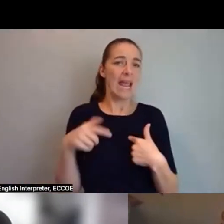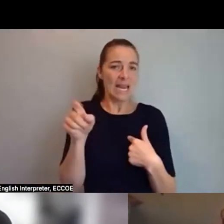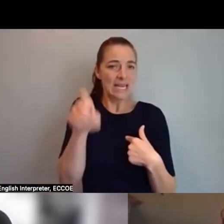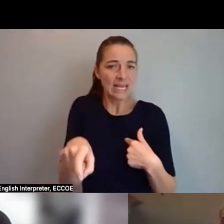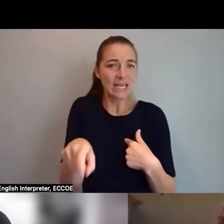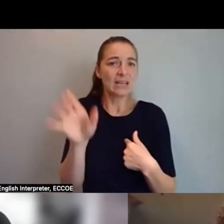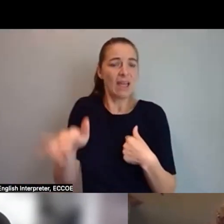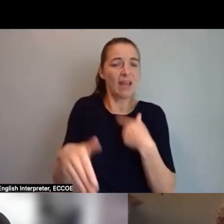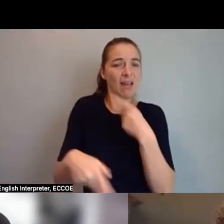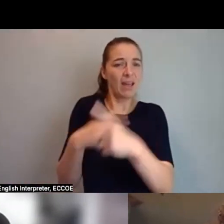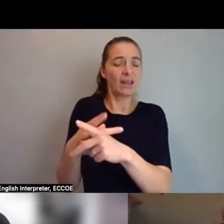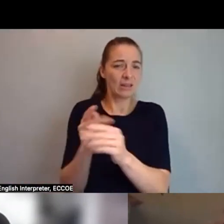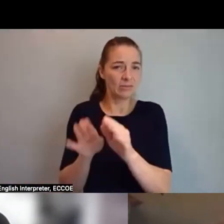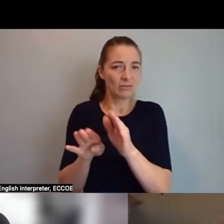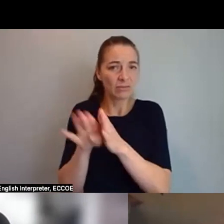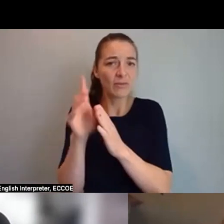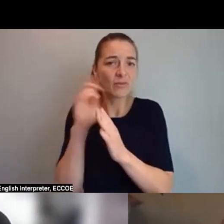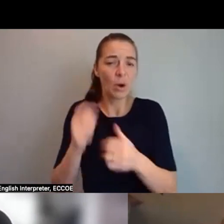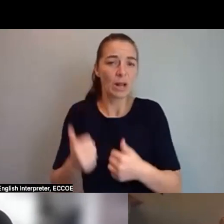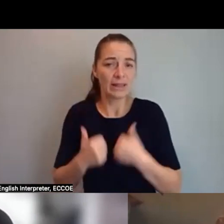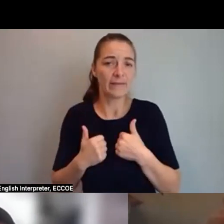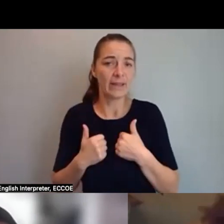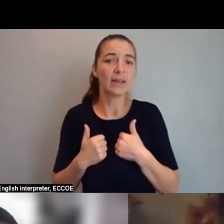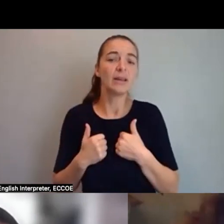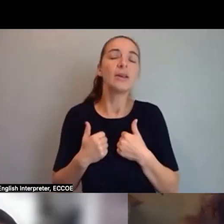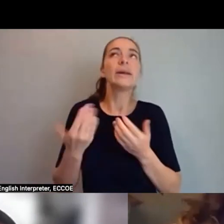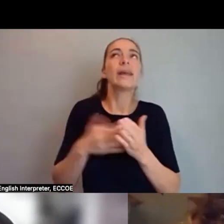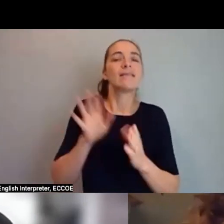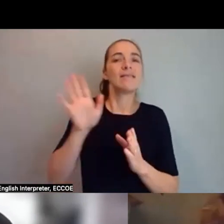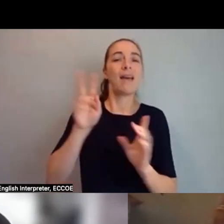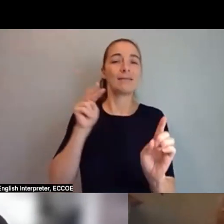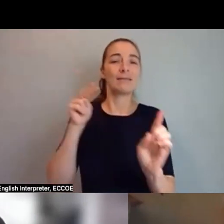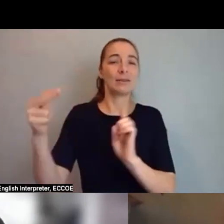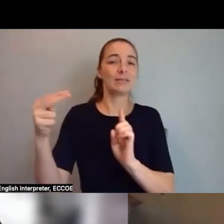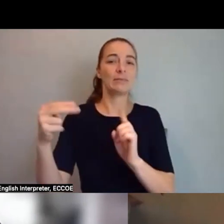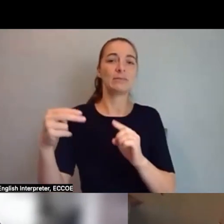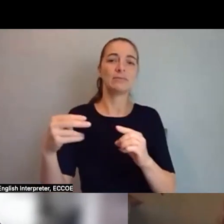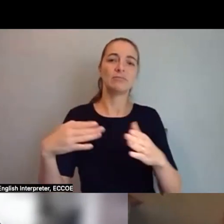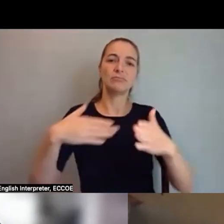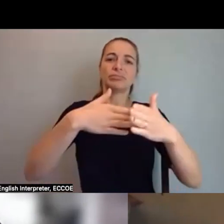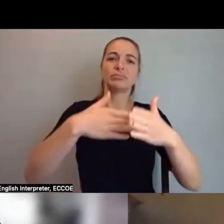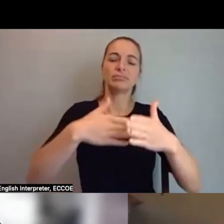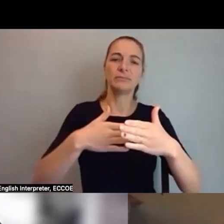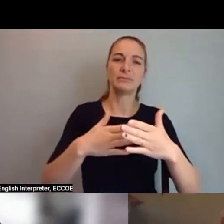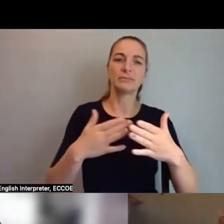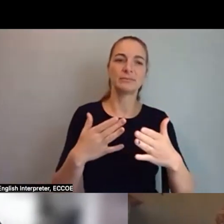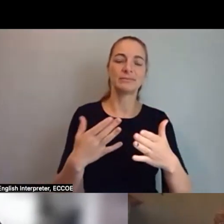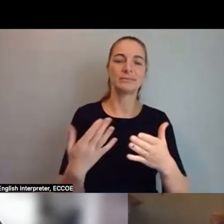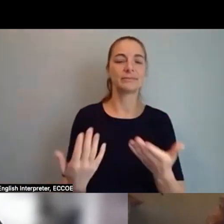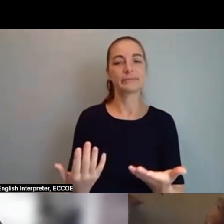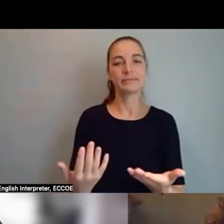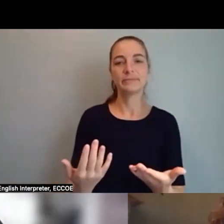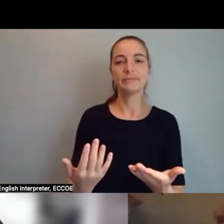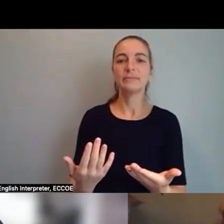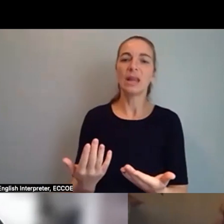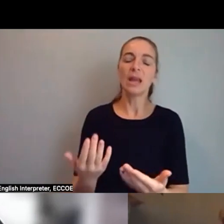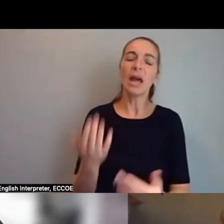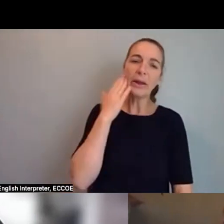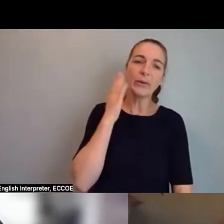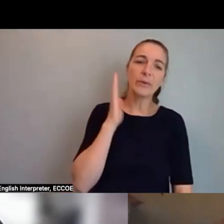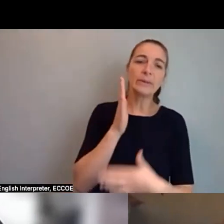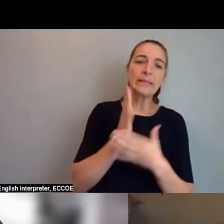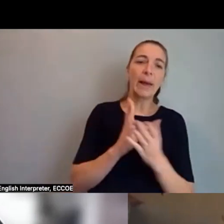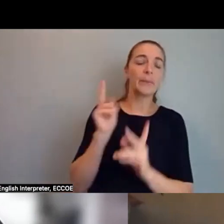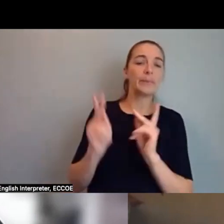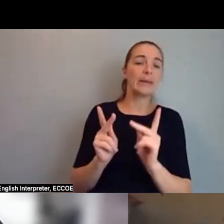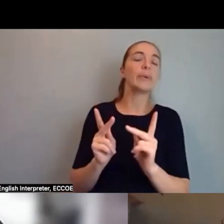lot of good thinking that has already been done about, you know, why people are dependent